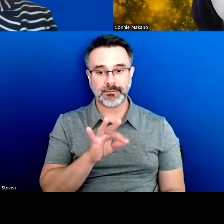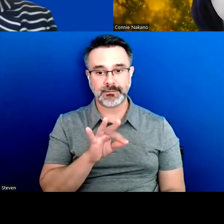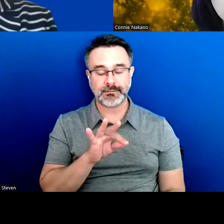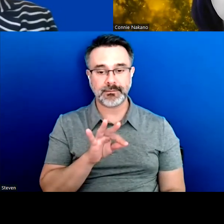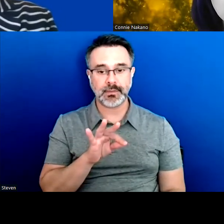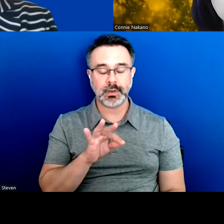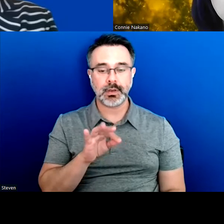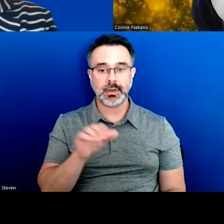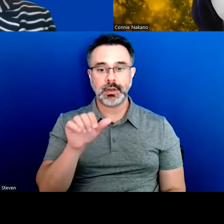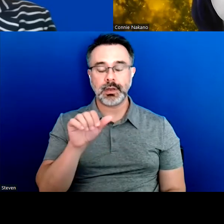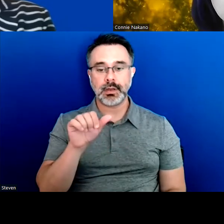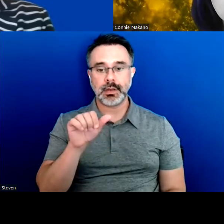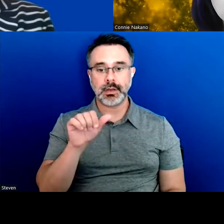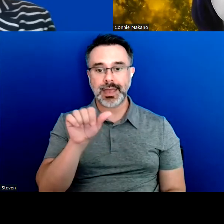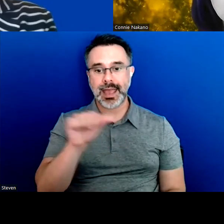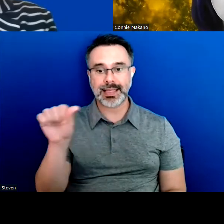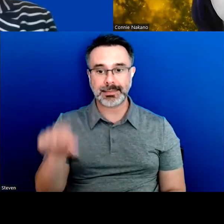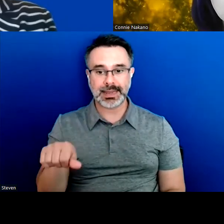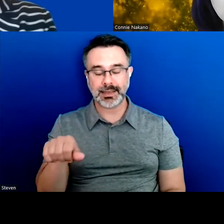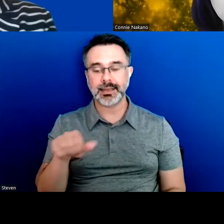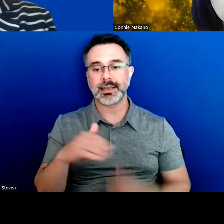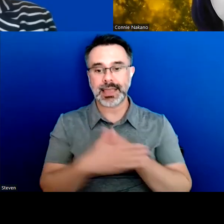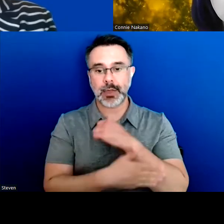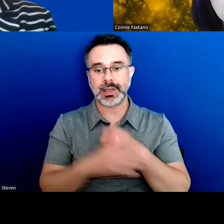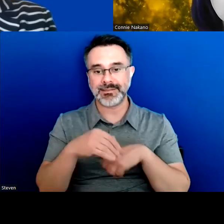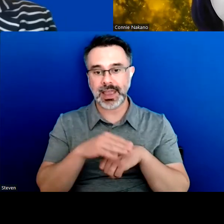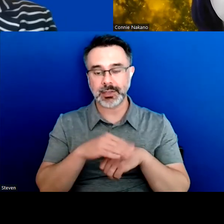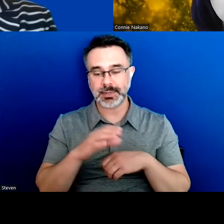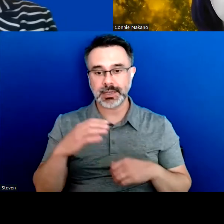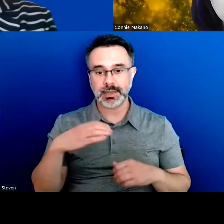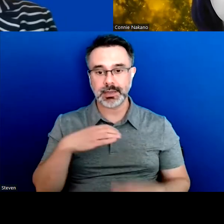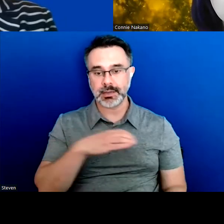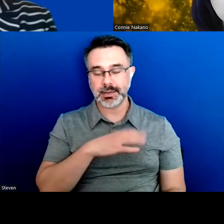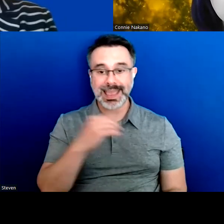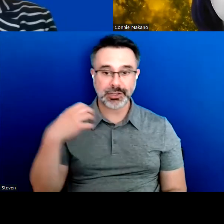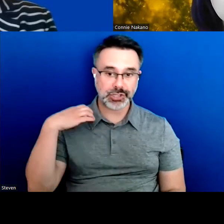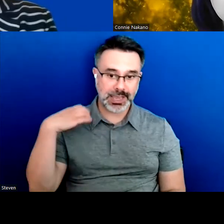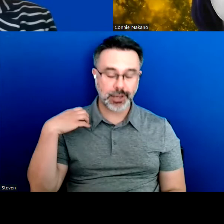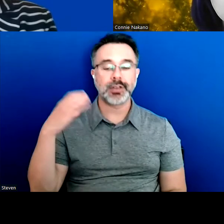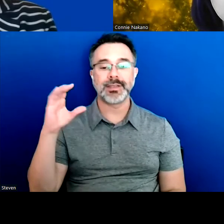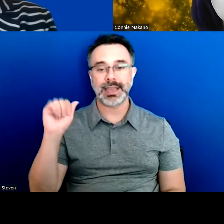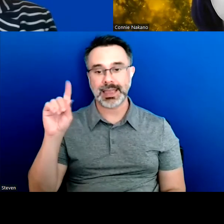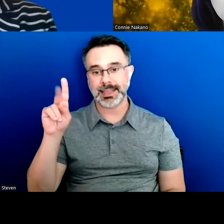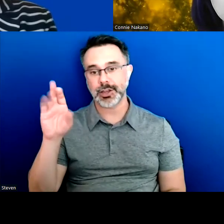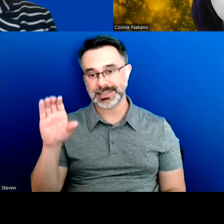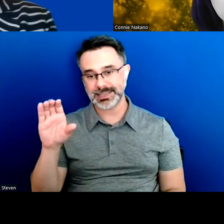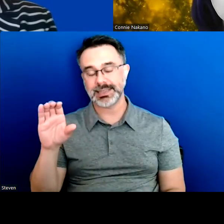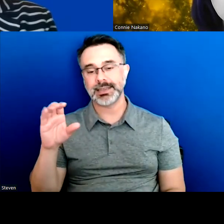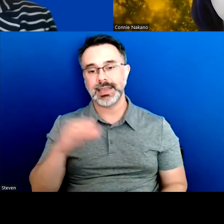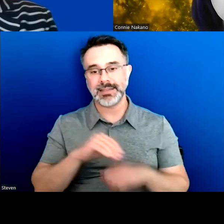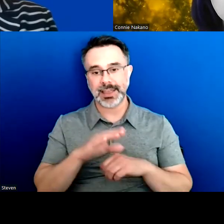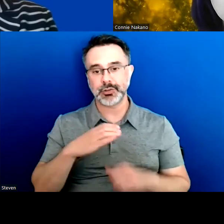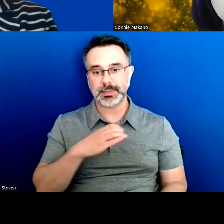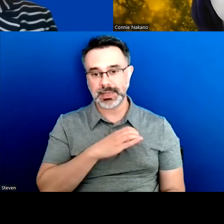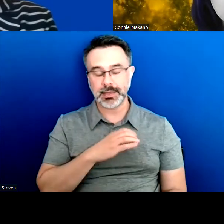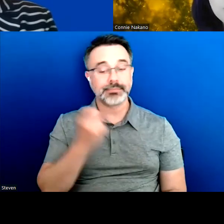Alameda County Advisory Commission and chair of the ADRC Advisory Committee. My